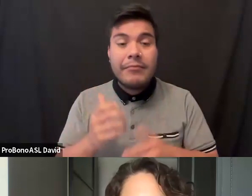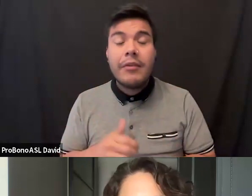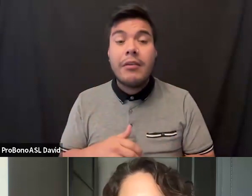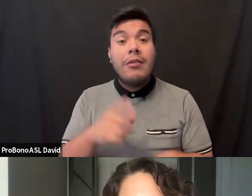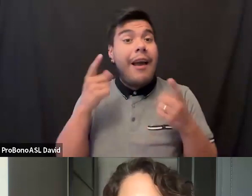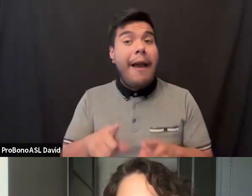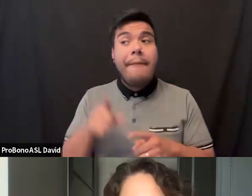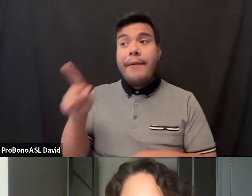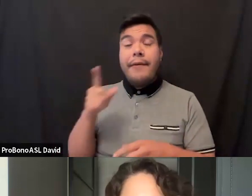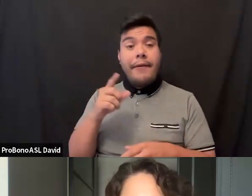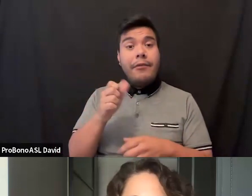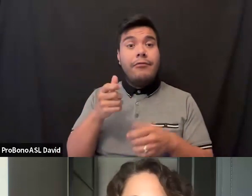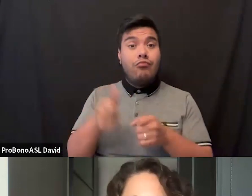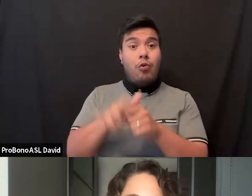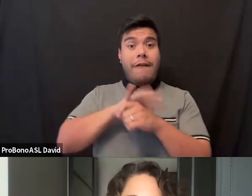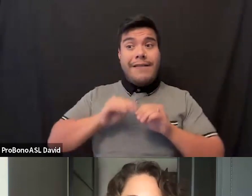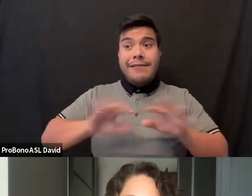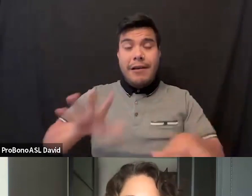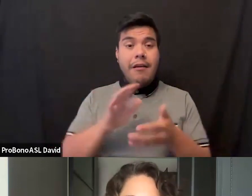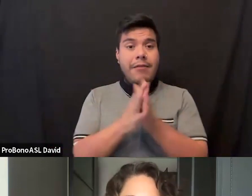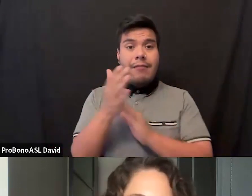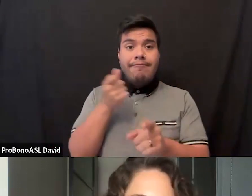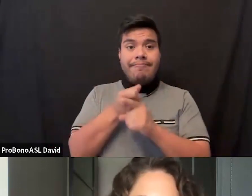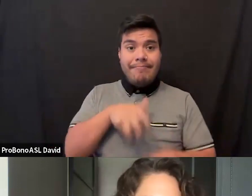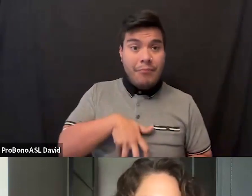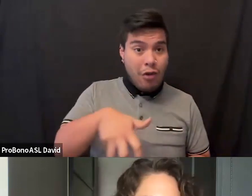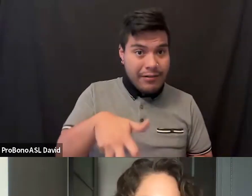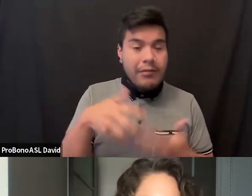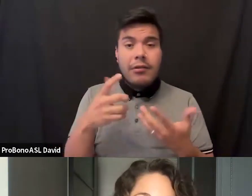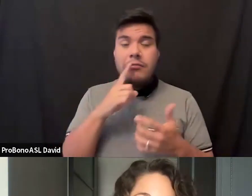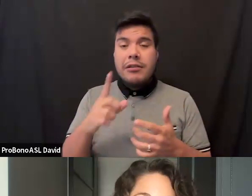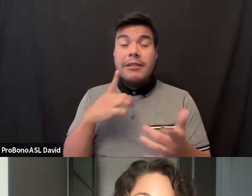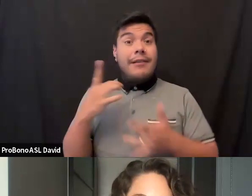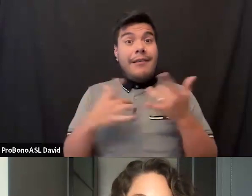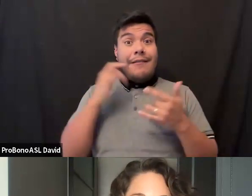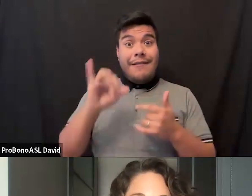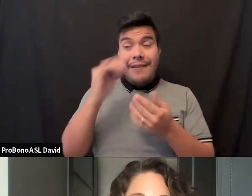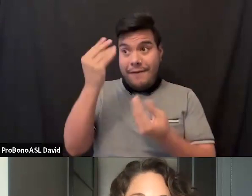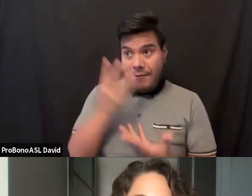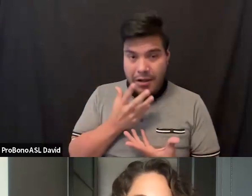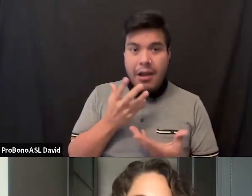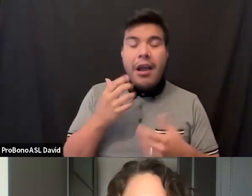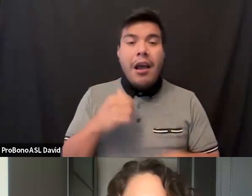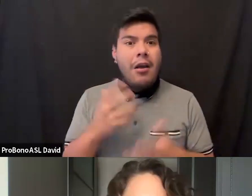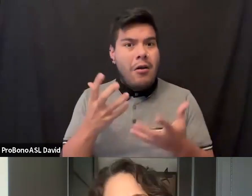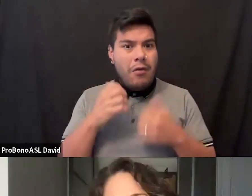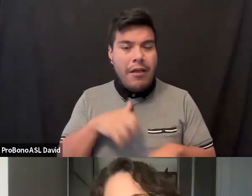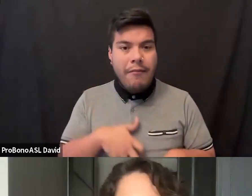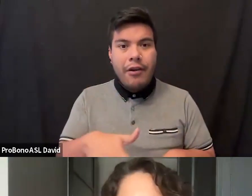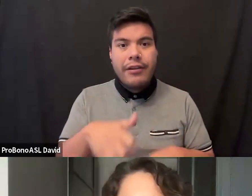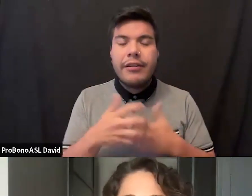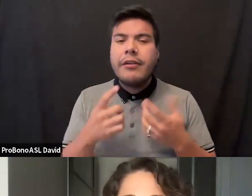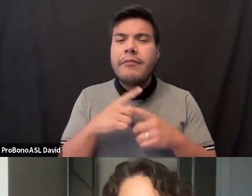pregnant. I was 40 years old, and I was really excited with the new. I want that pregnancy, and I started to feel,